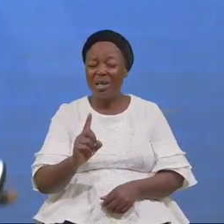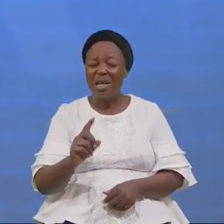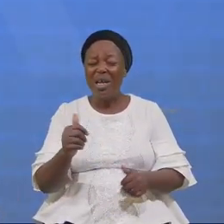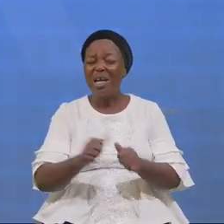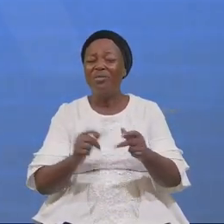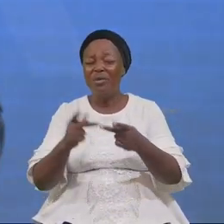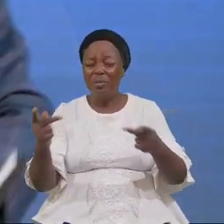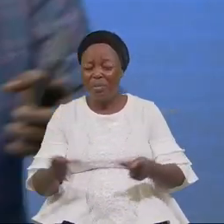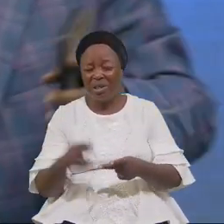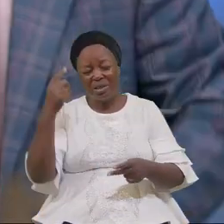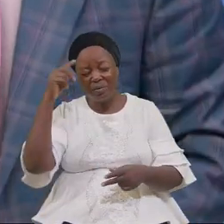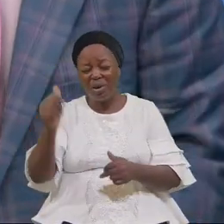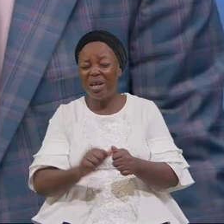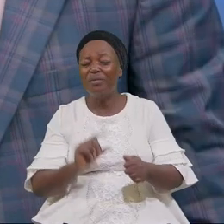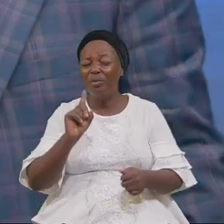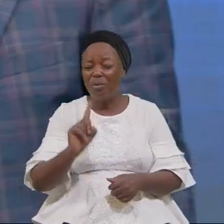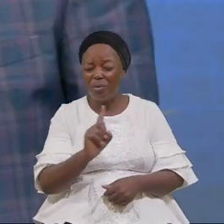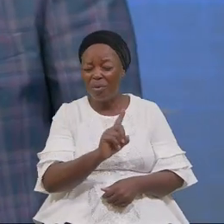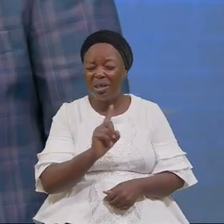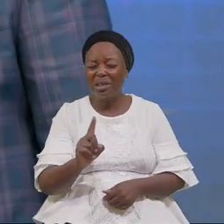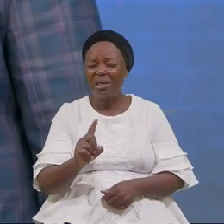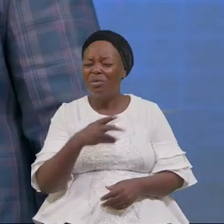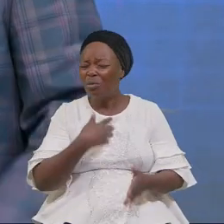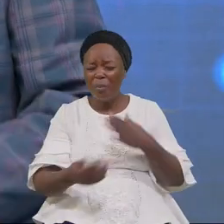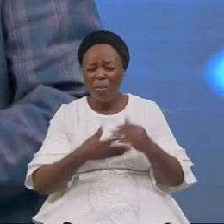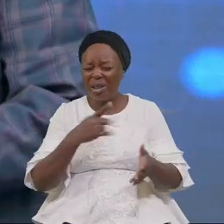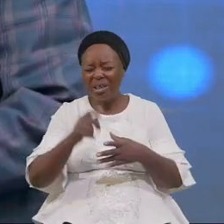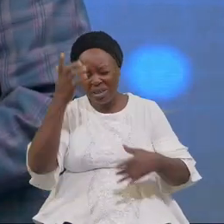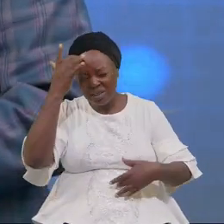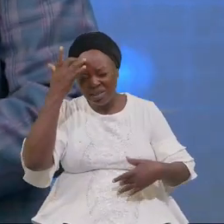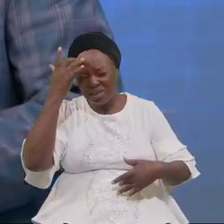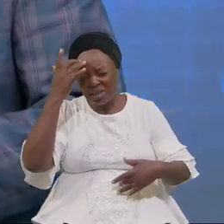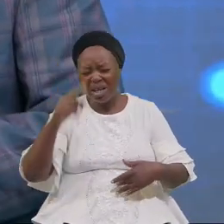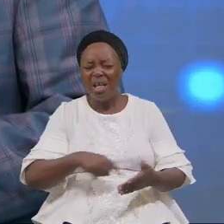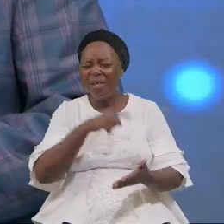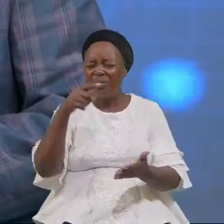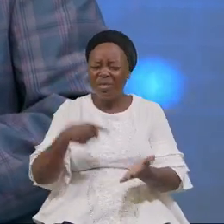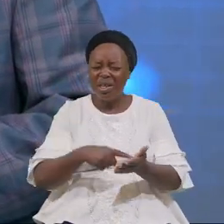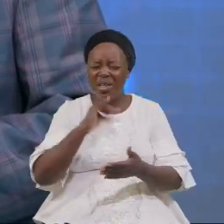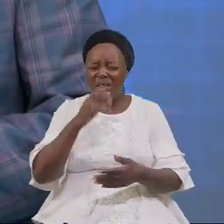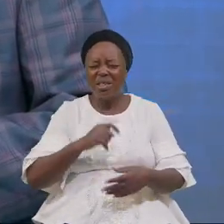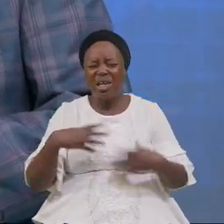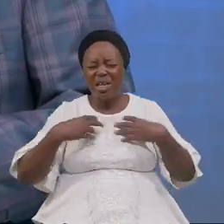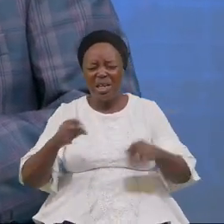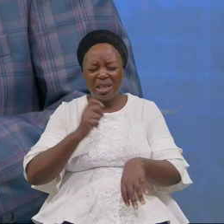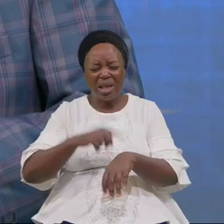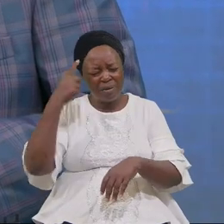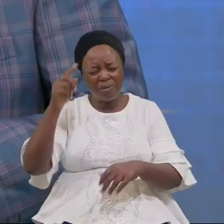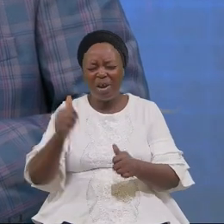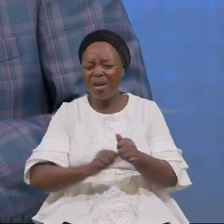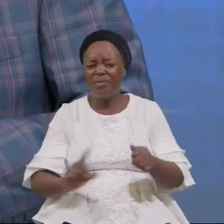everyone, whatever the ailment, this is a healing moment for everyone.